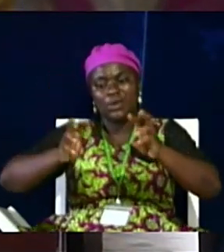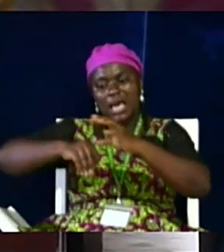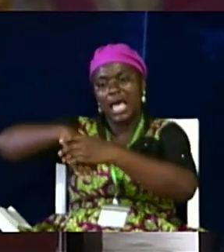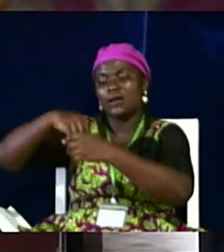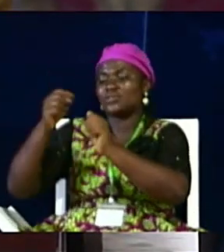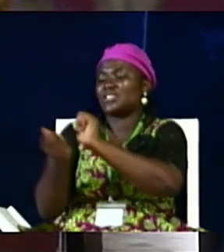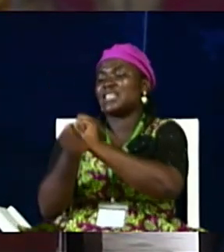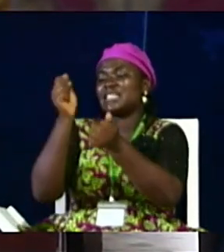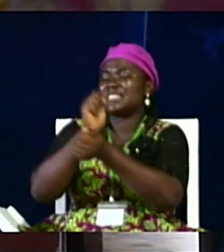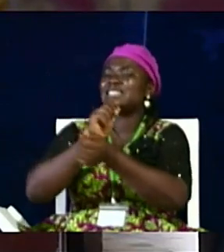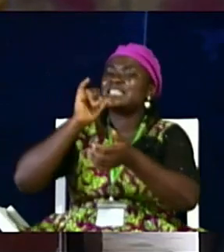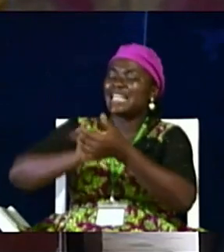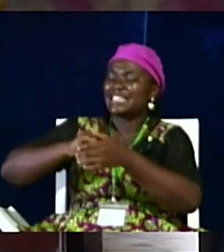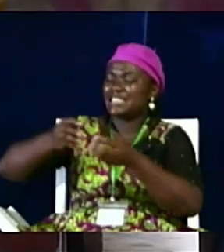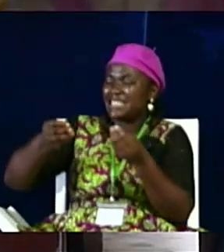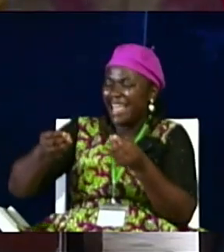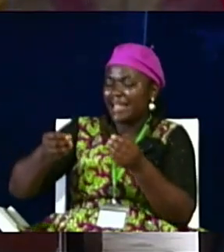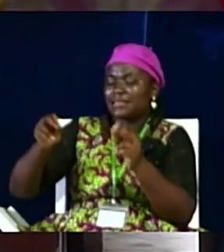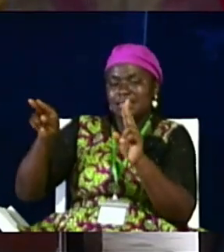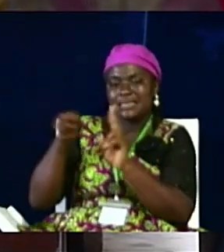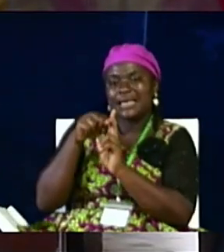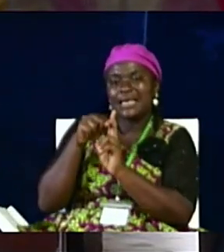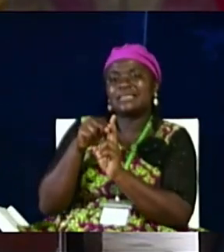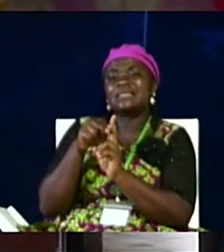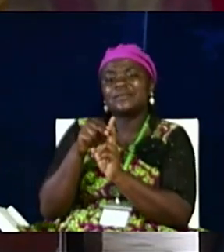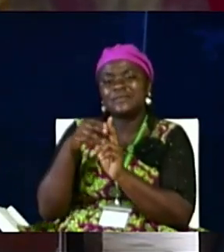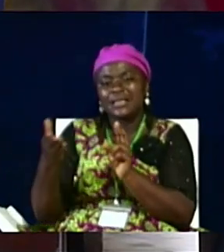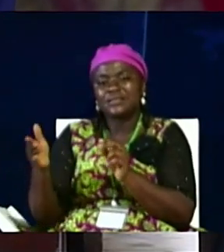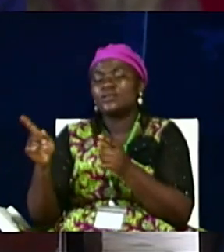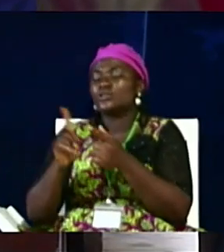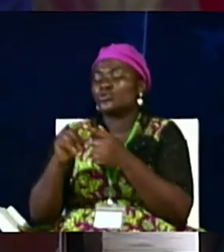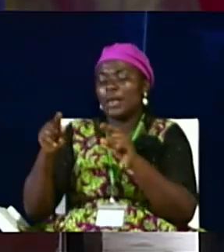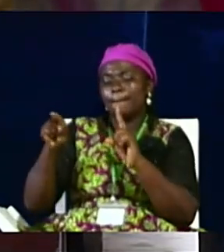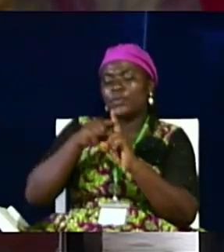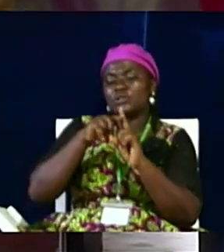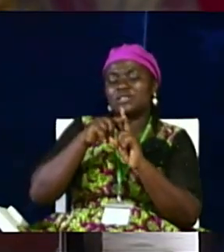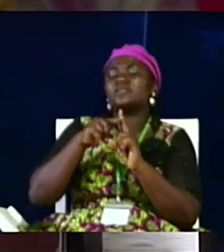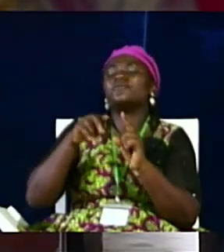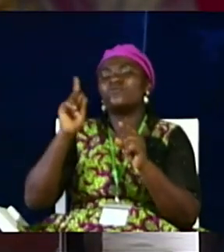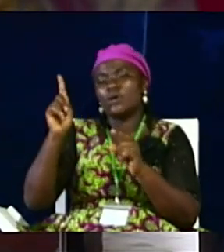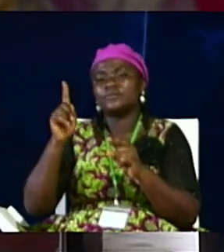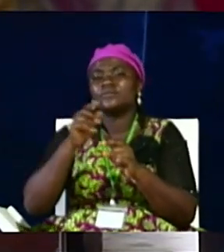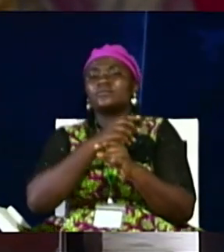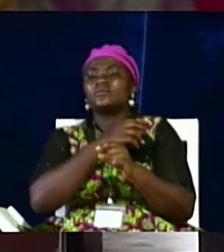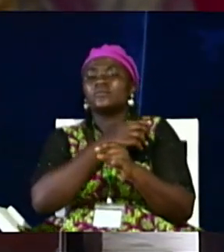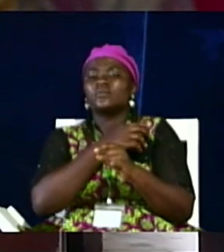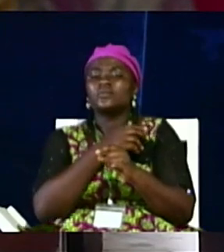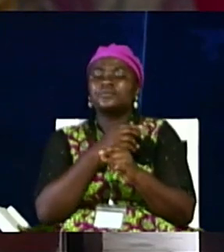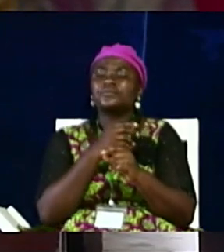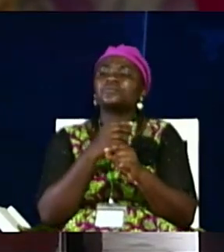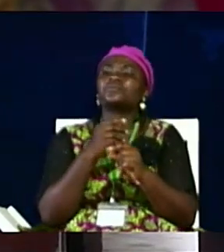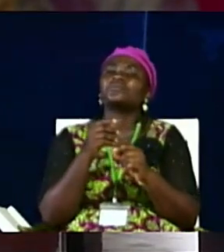tiny negative bet to a positive one and sweetens your